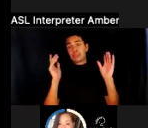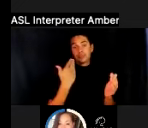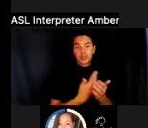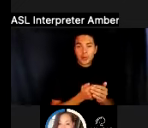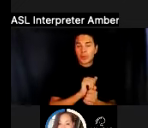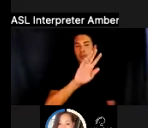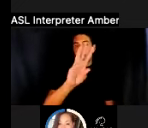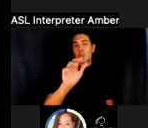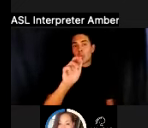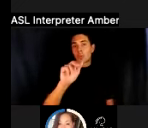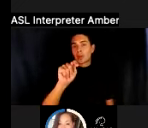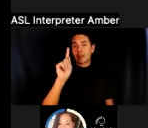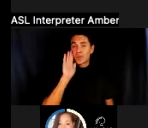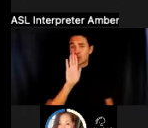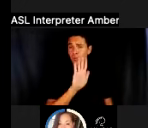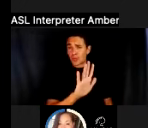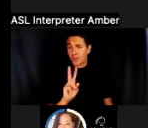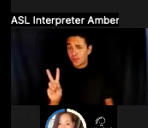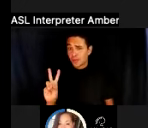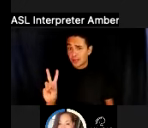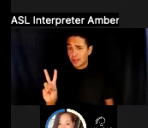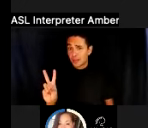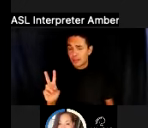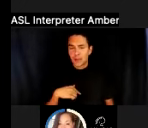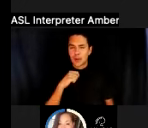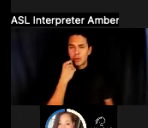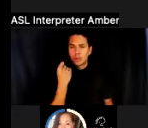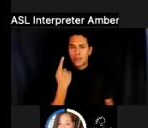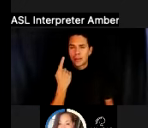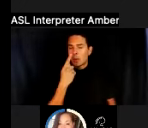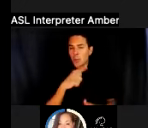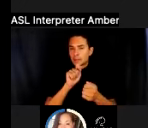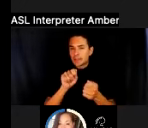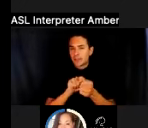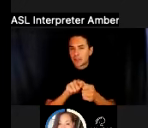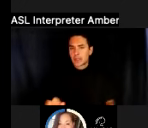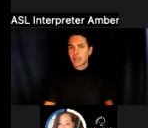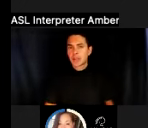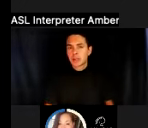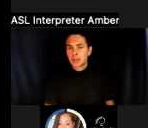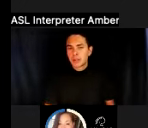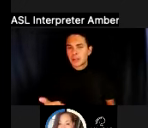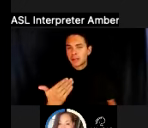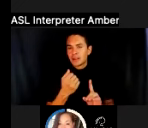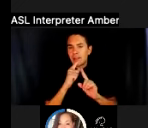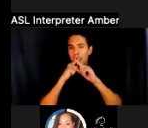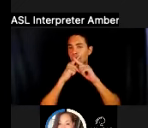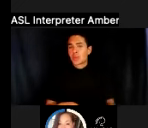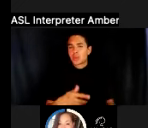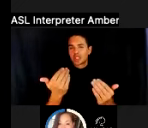for your victim? Like, I don't understand. Can you unmute and just?